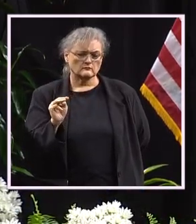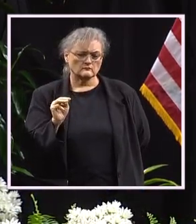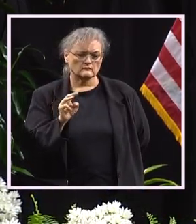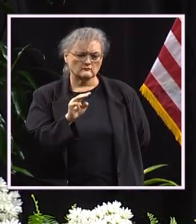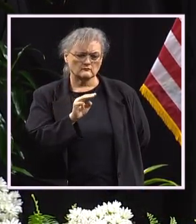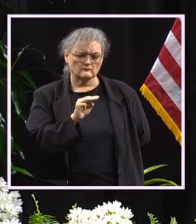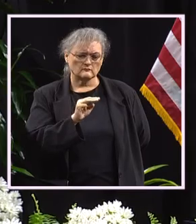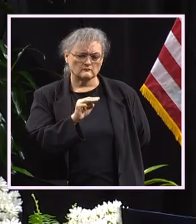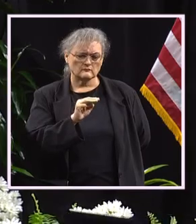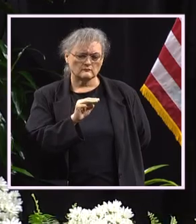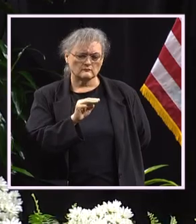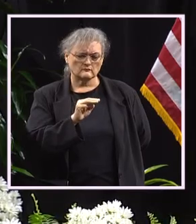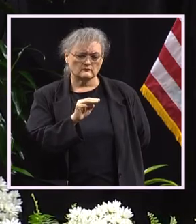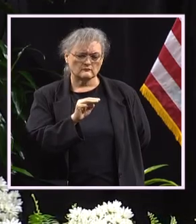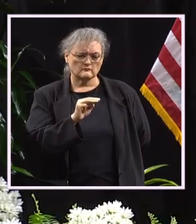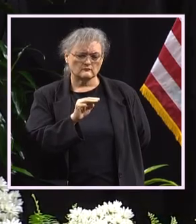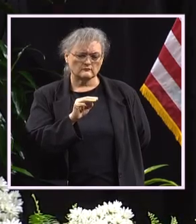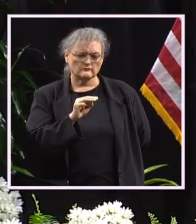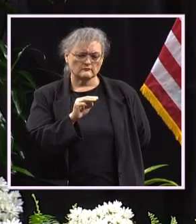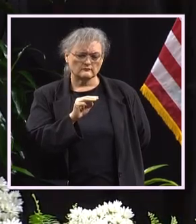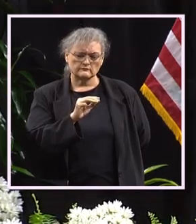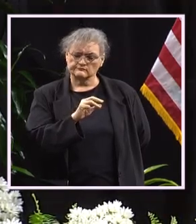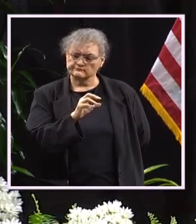Guillermo Isaac Garza.